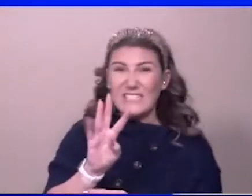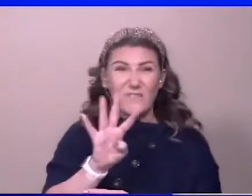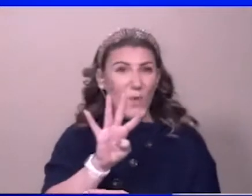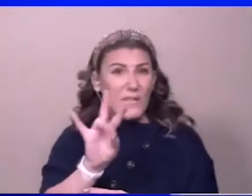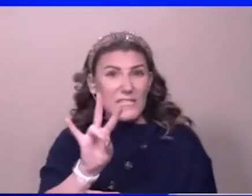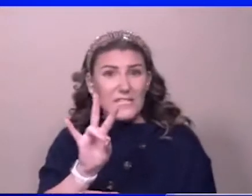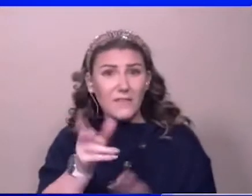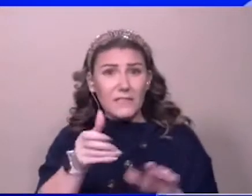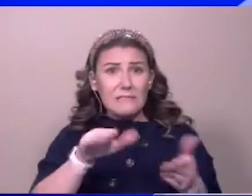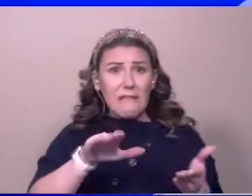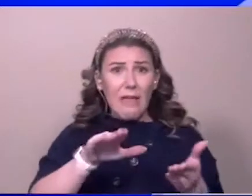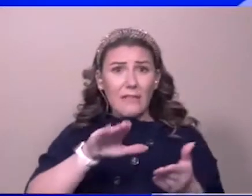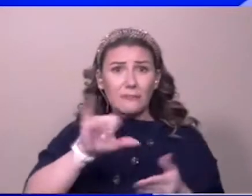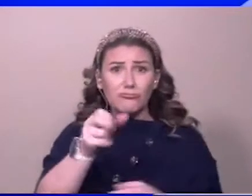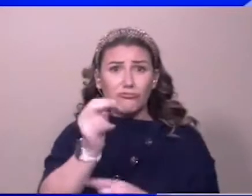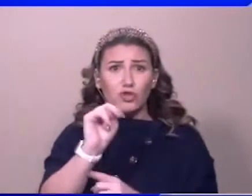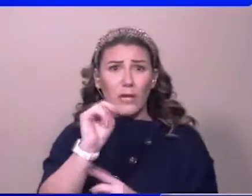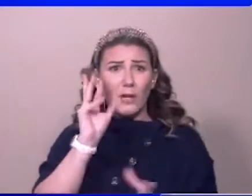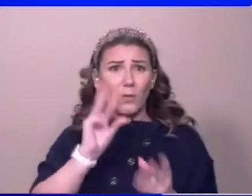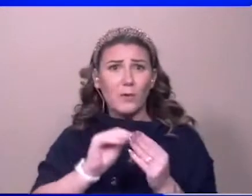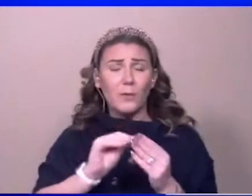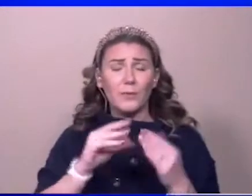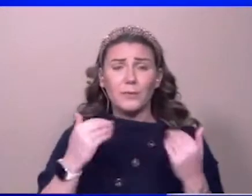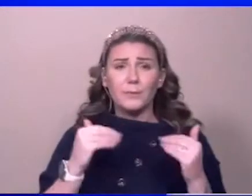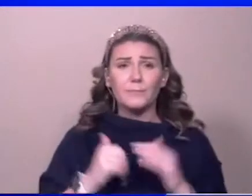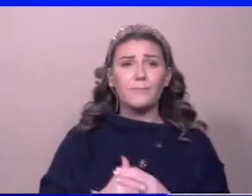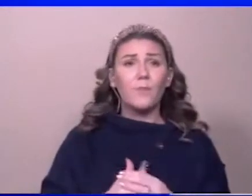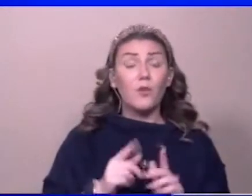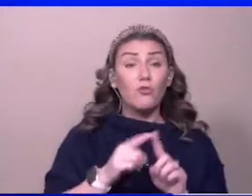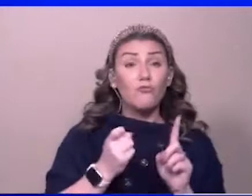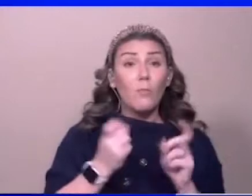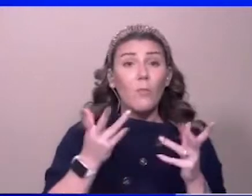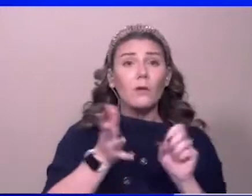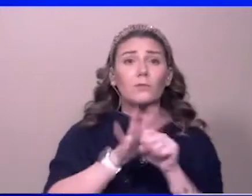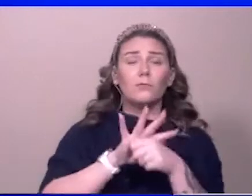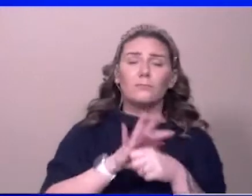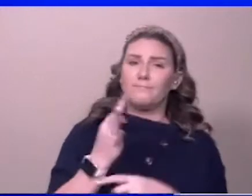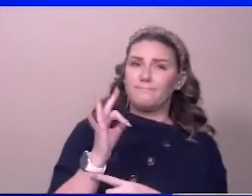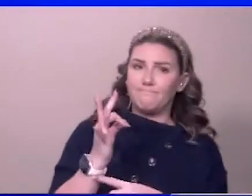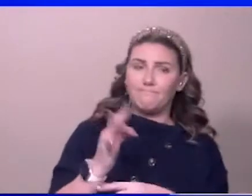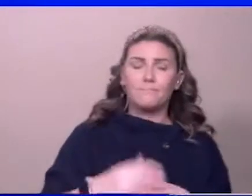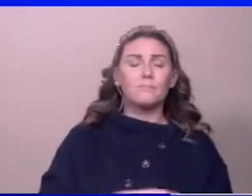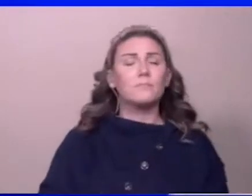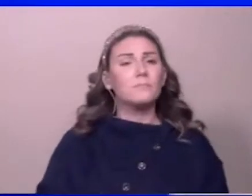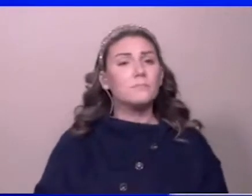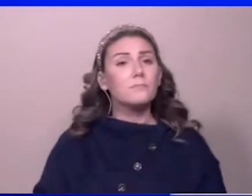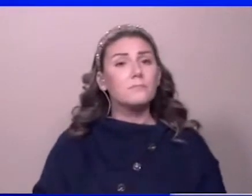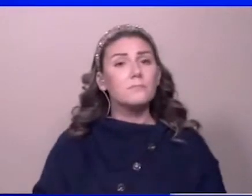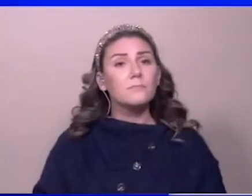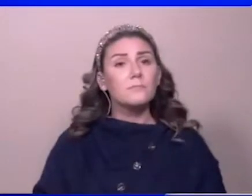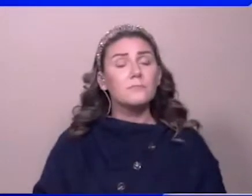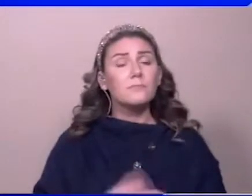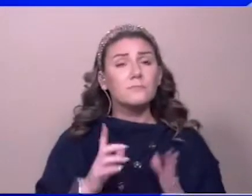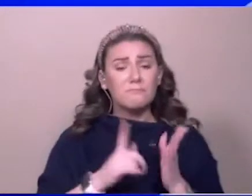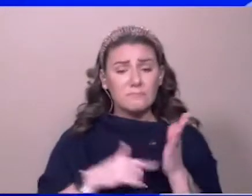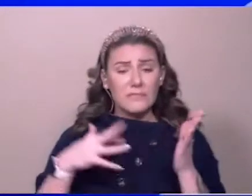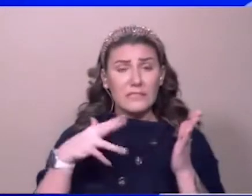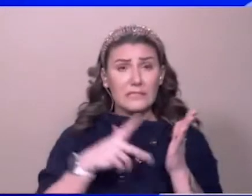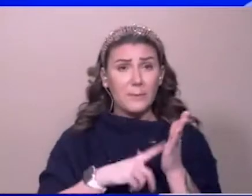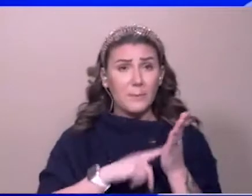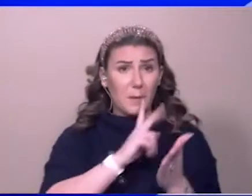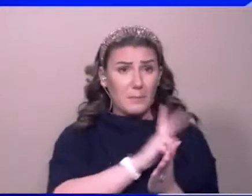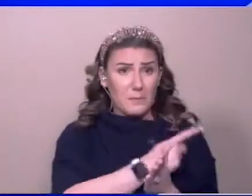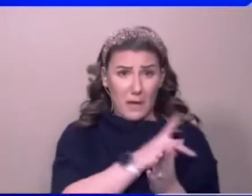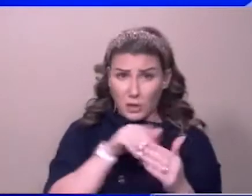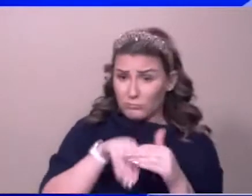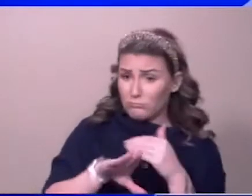in January from COVID-19, We know that when sometimes patients come in,